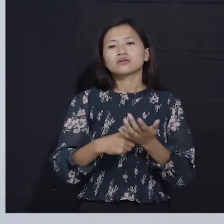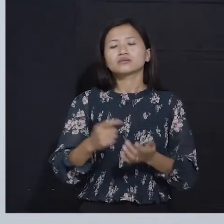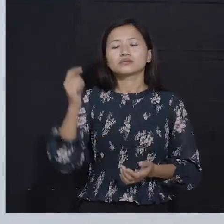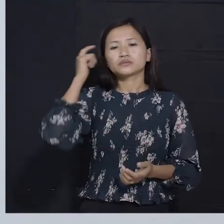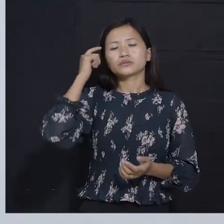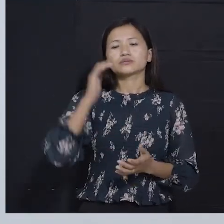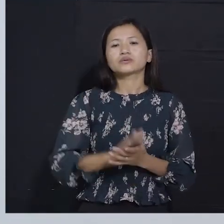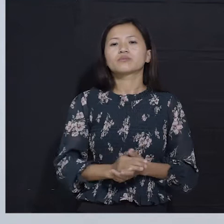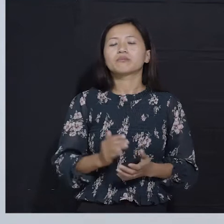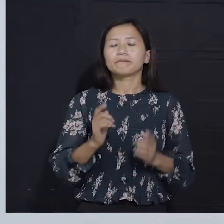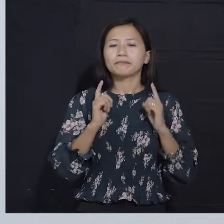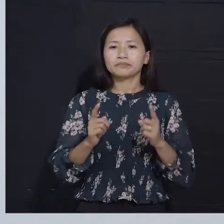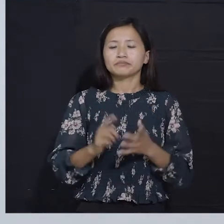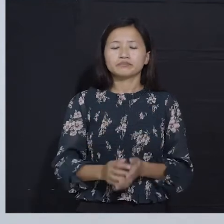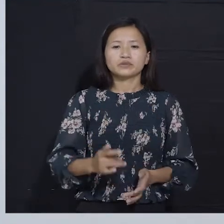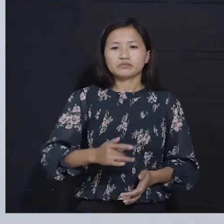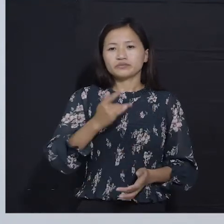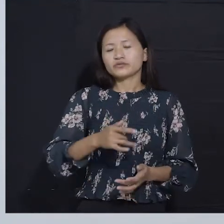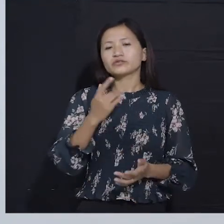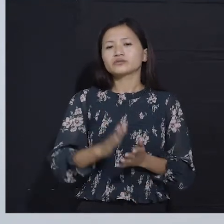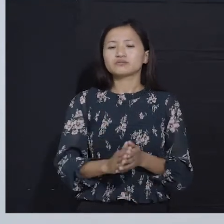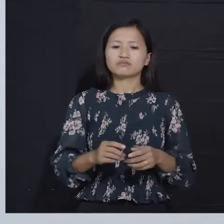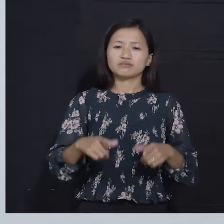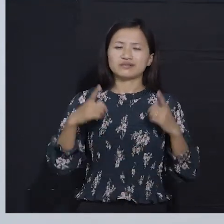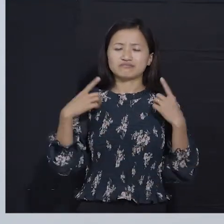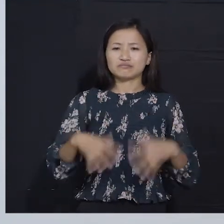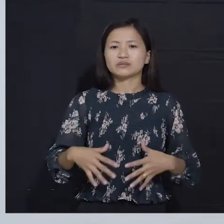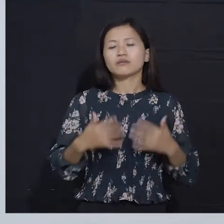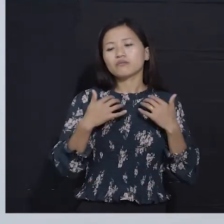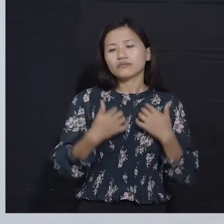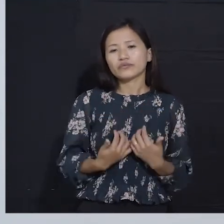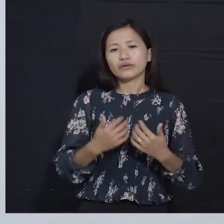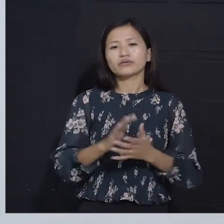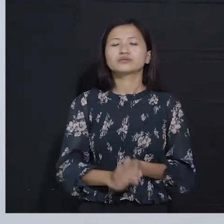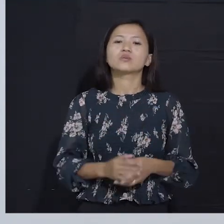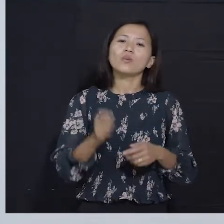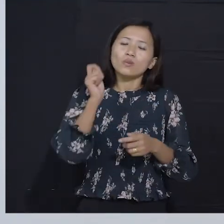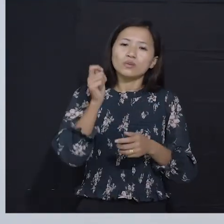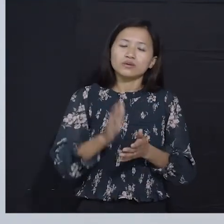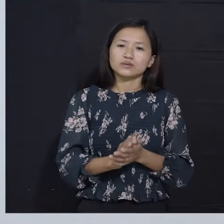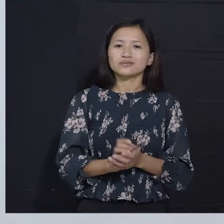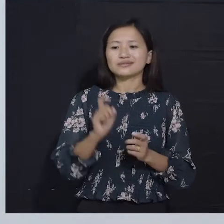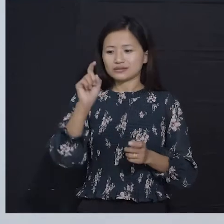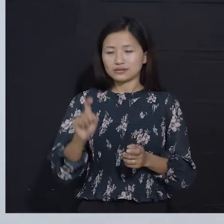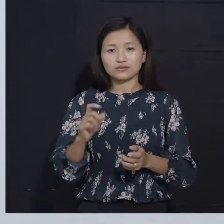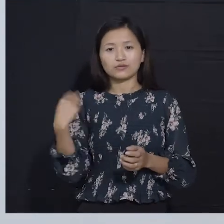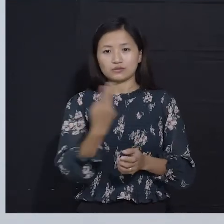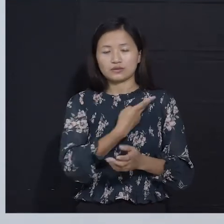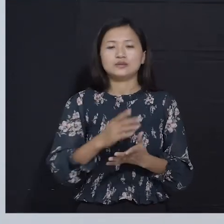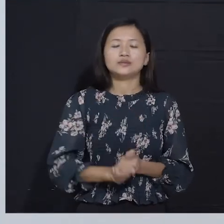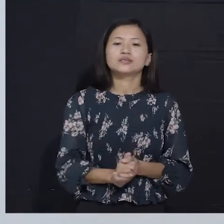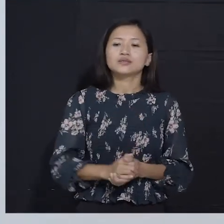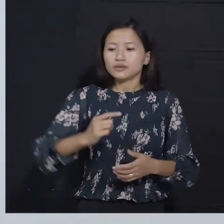not know whether you feel that way or not, but sometimes we become a little lazy that we don't even do the work that is required for us, okay?